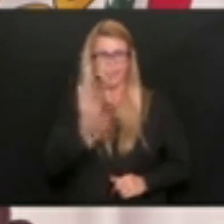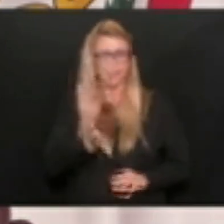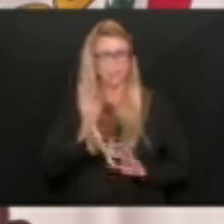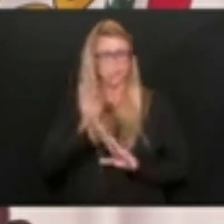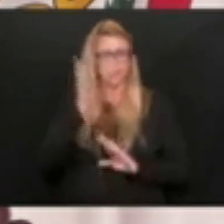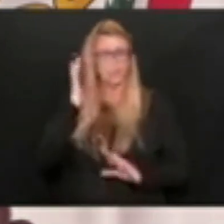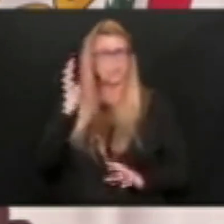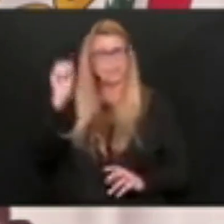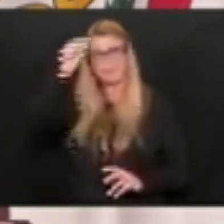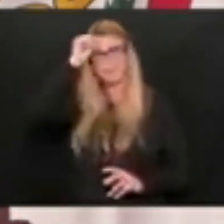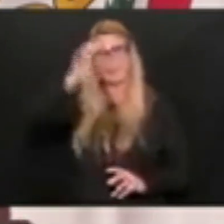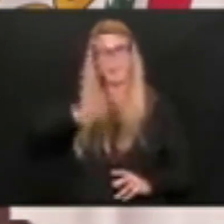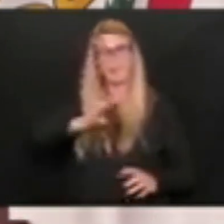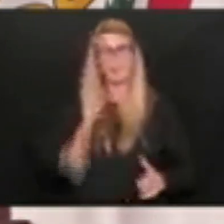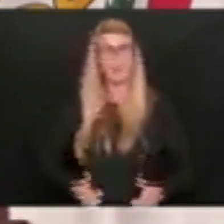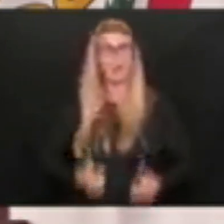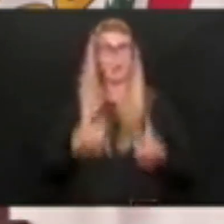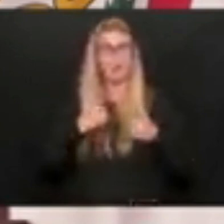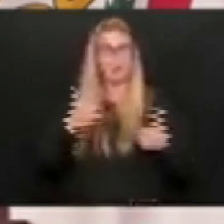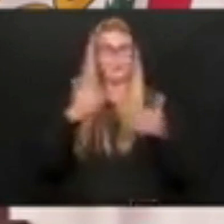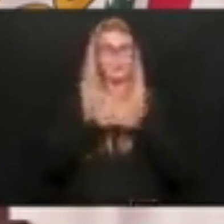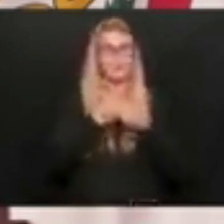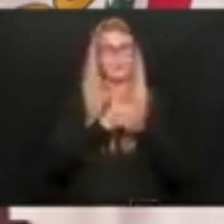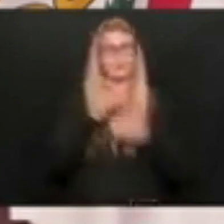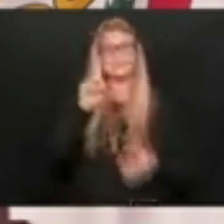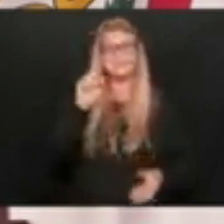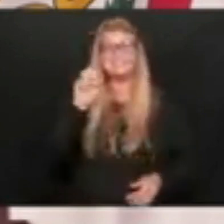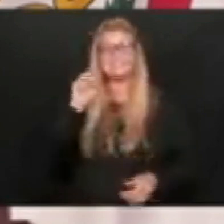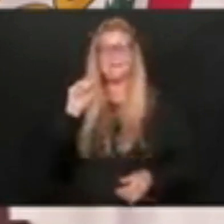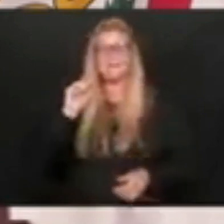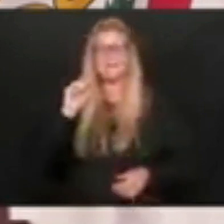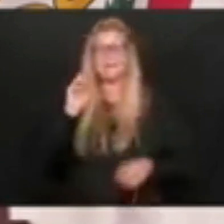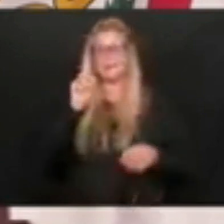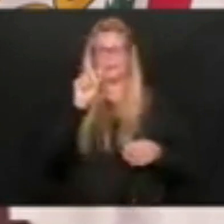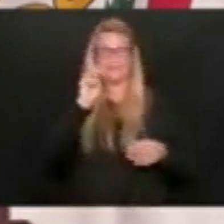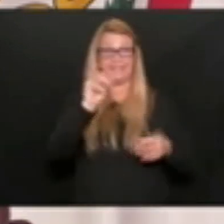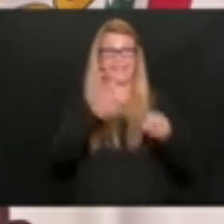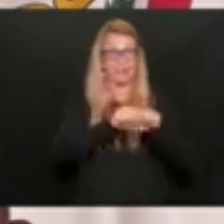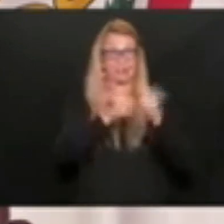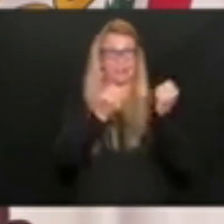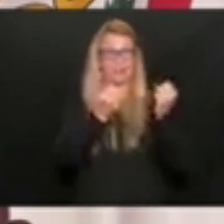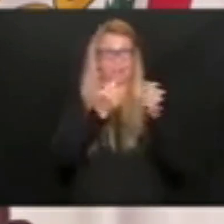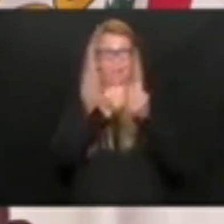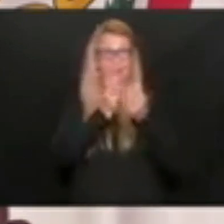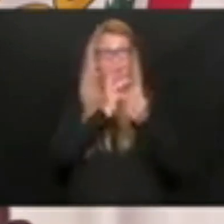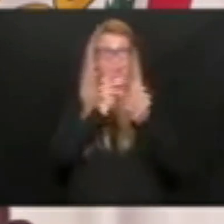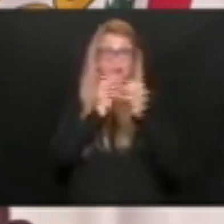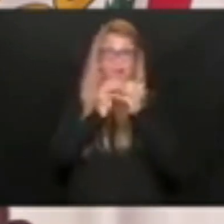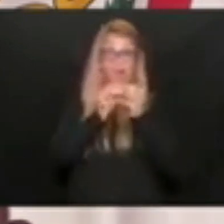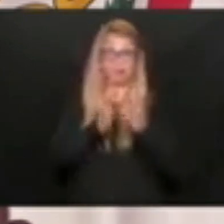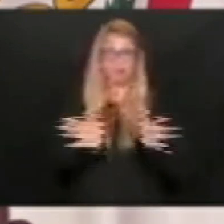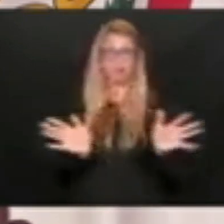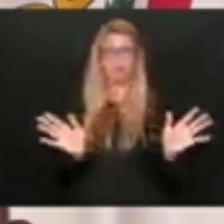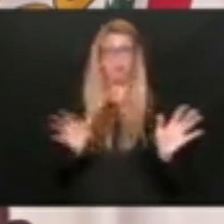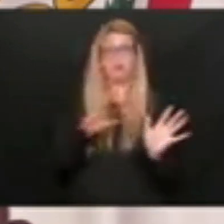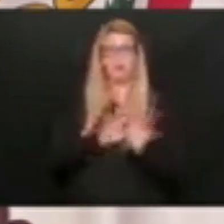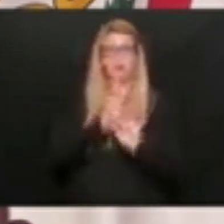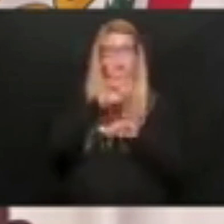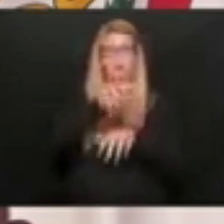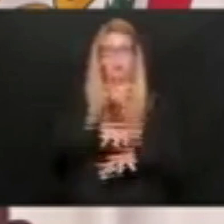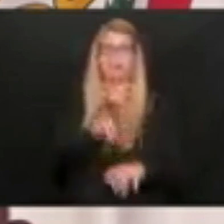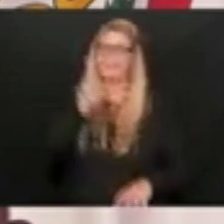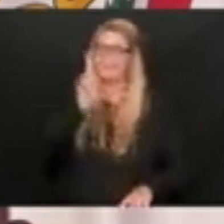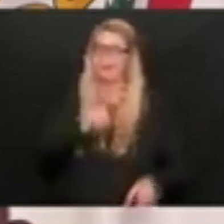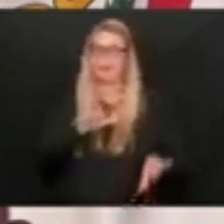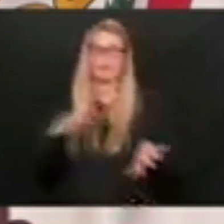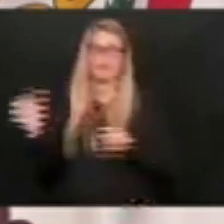the man living right below the dam, and the dam was going to break, and absolutely the park rangers went to him and said, "You got